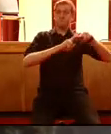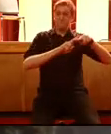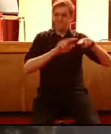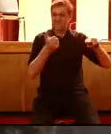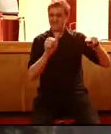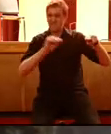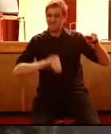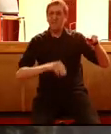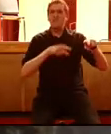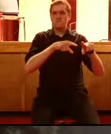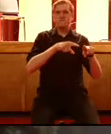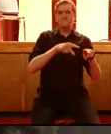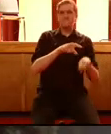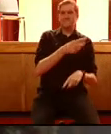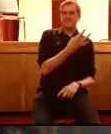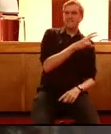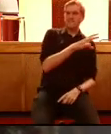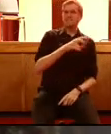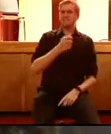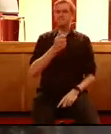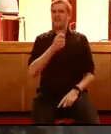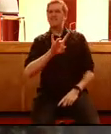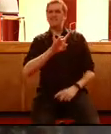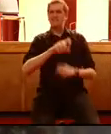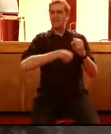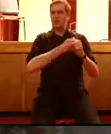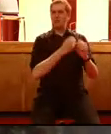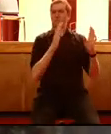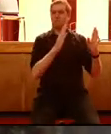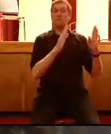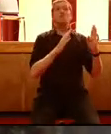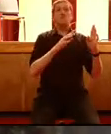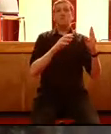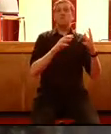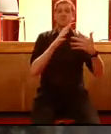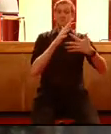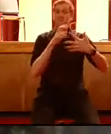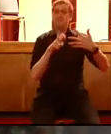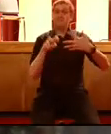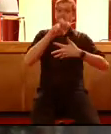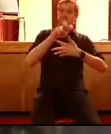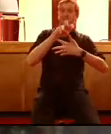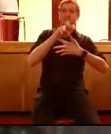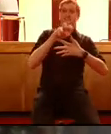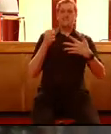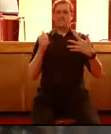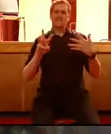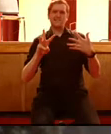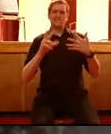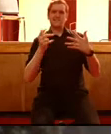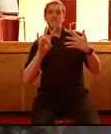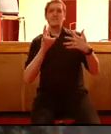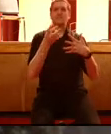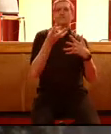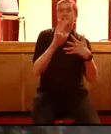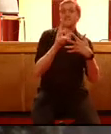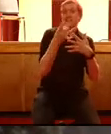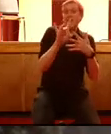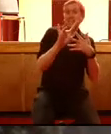17-18, those students that went their junior year from 16 to 17 to 17-18, 83